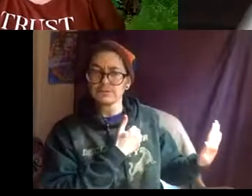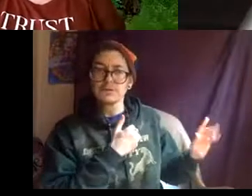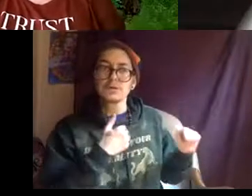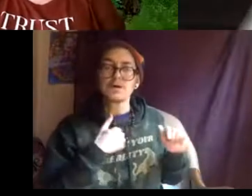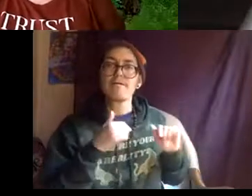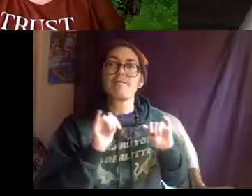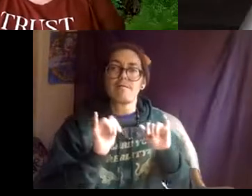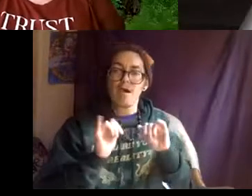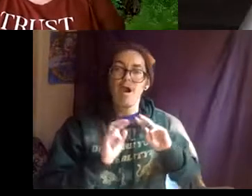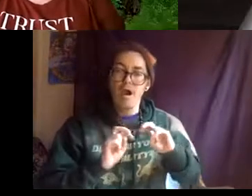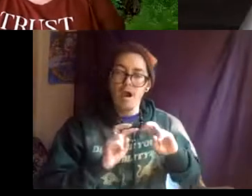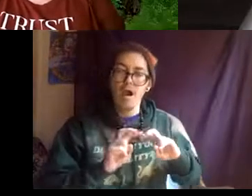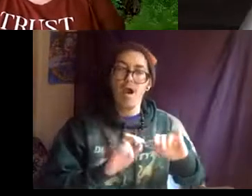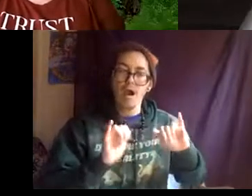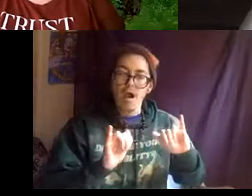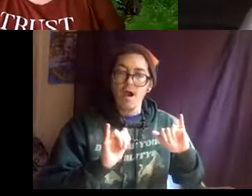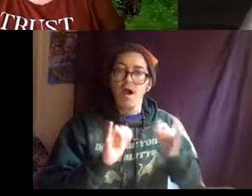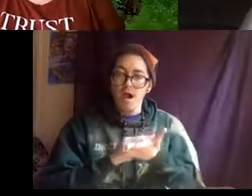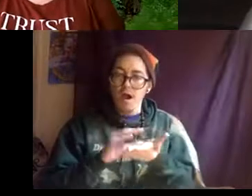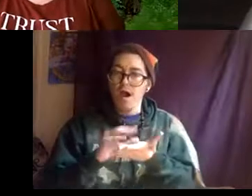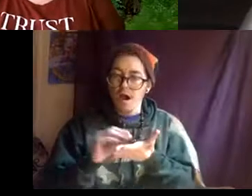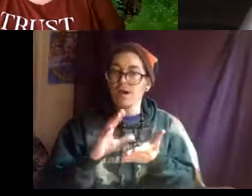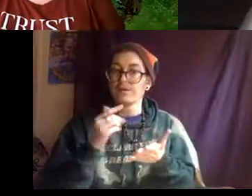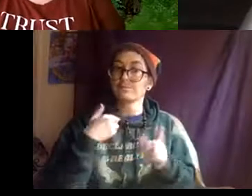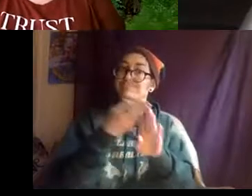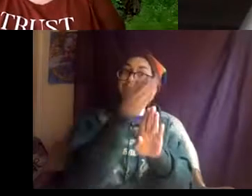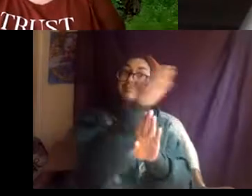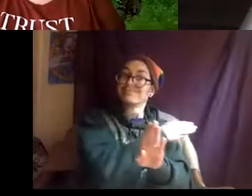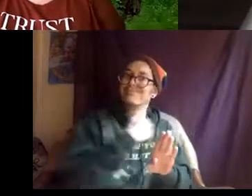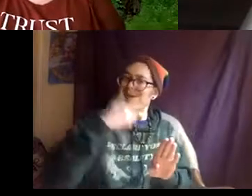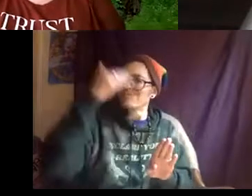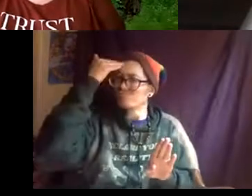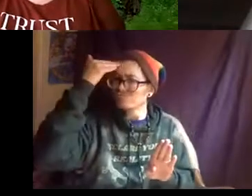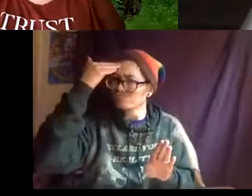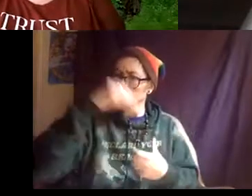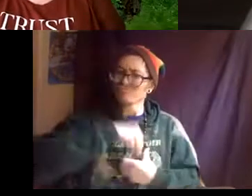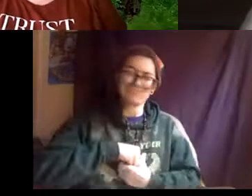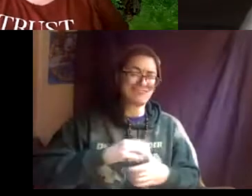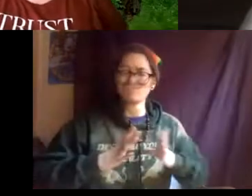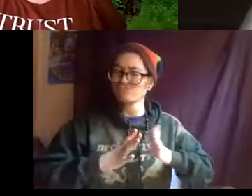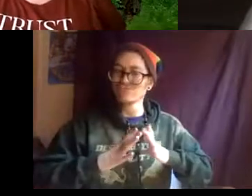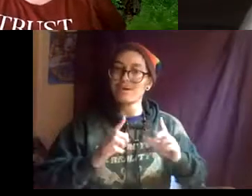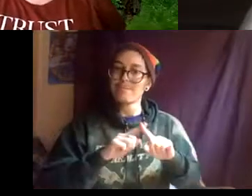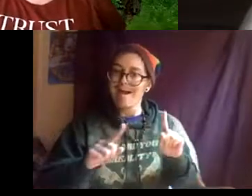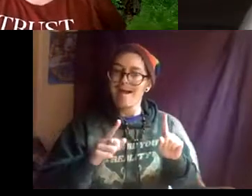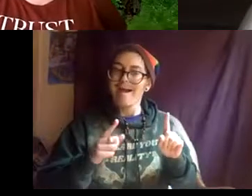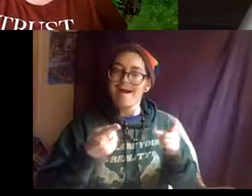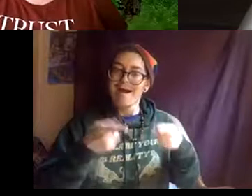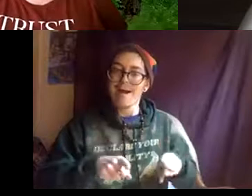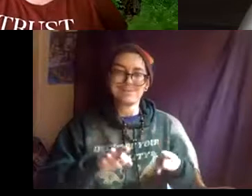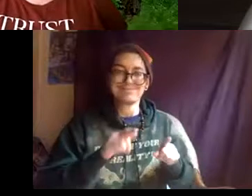And to realize that I am not responsible for others' decisions and choices, and there are consequences of their own